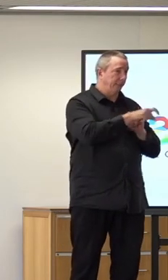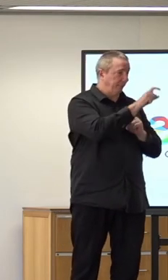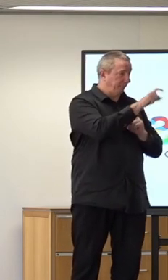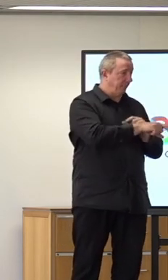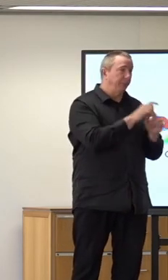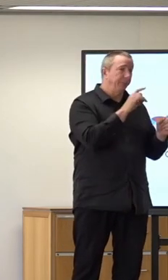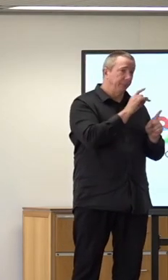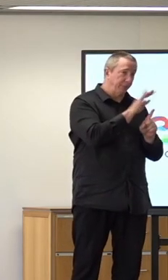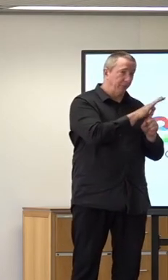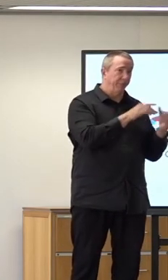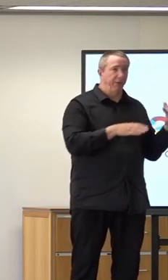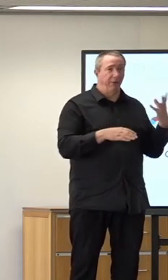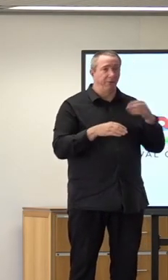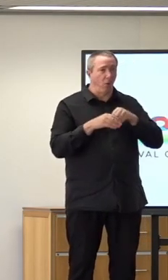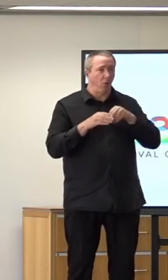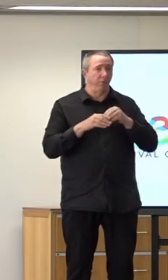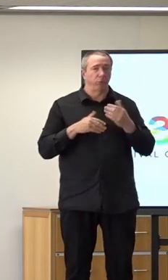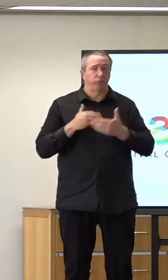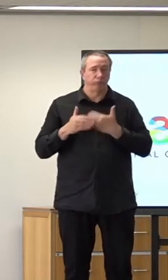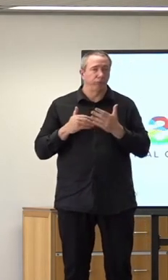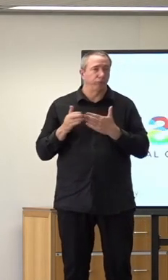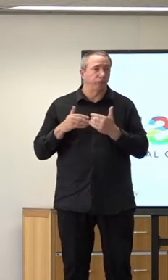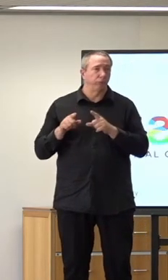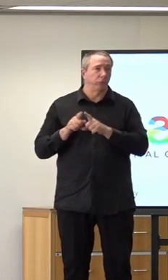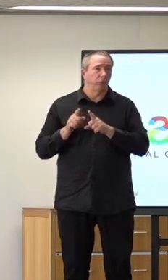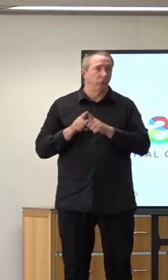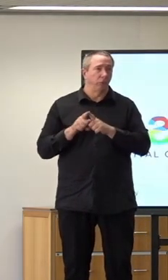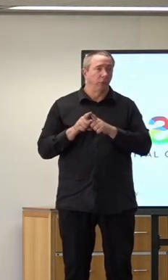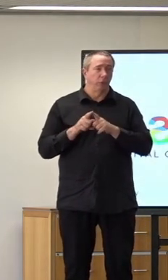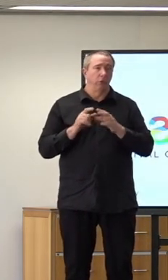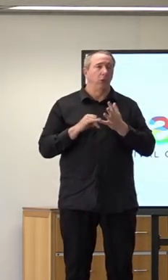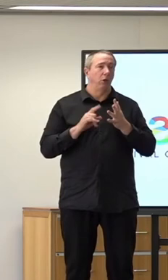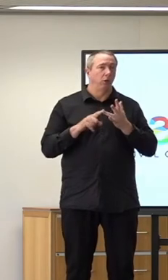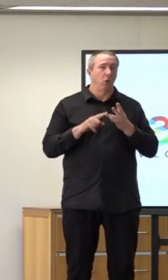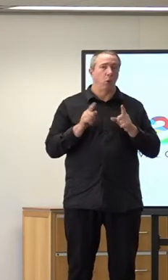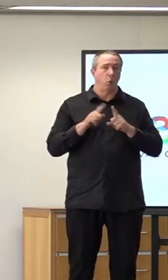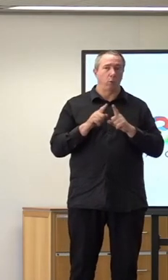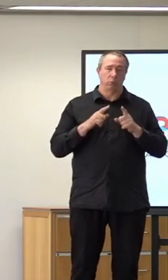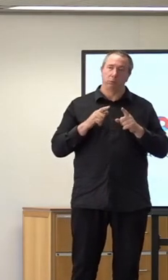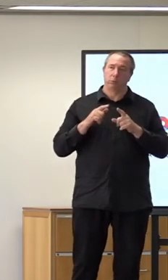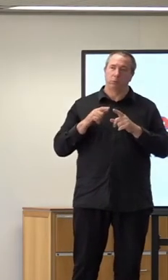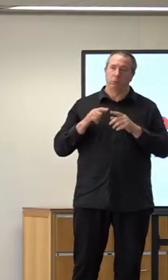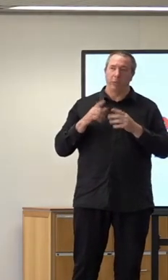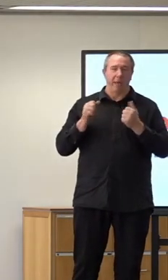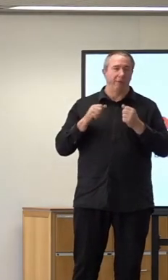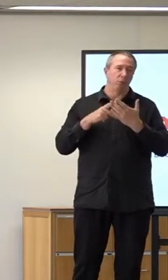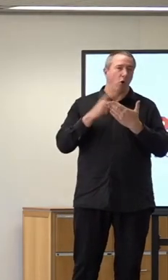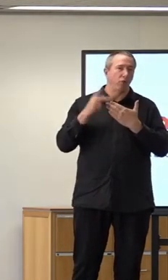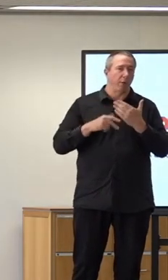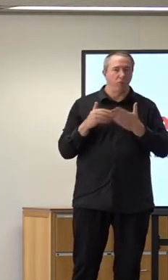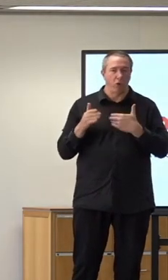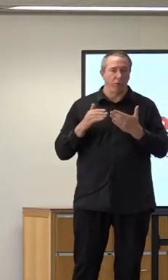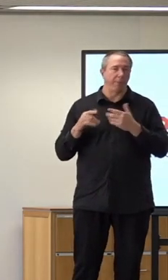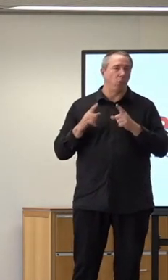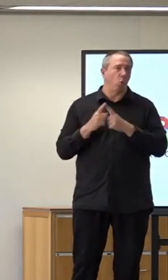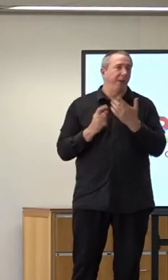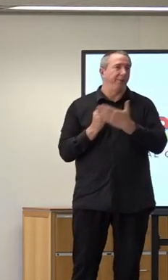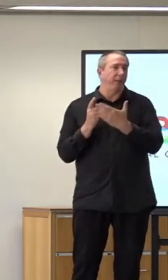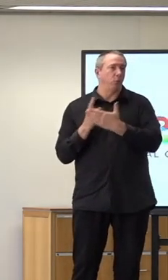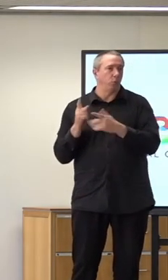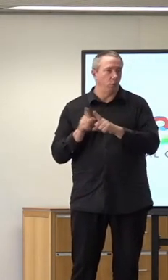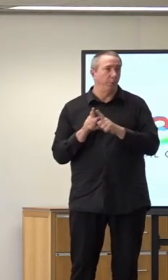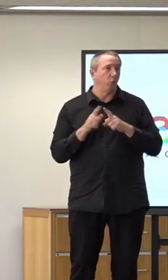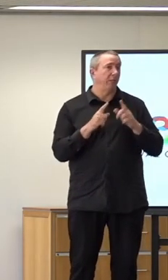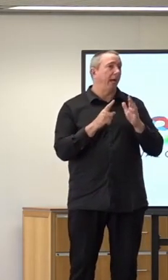processes as well. So there is that level of involvement in what would be traditionally called programming or events or things like that, because there actually are